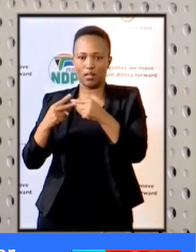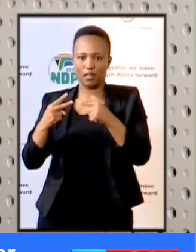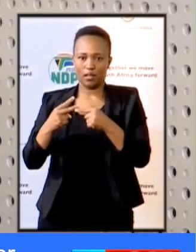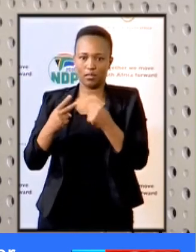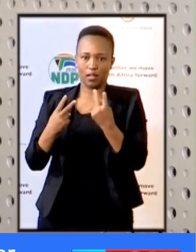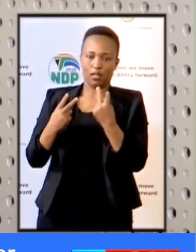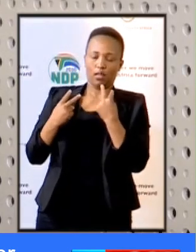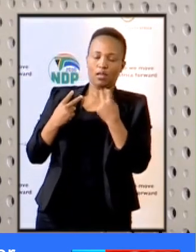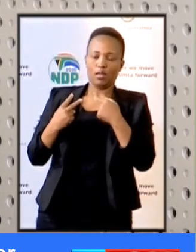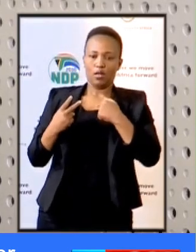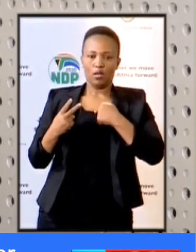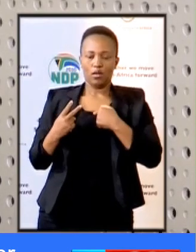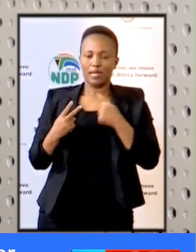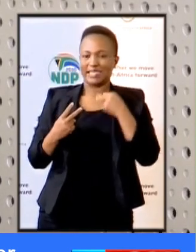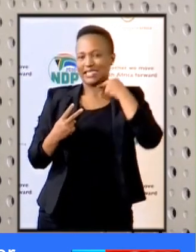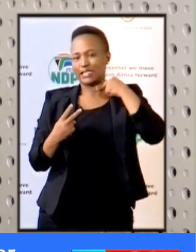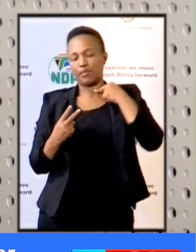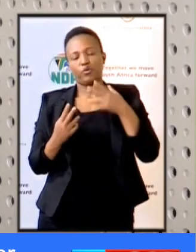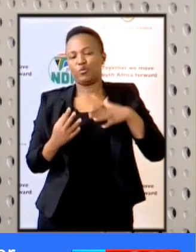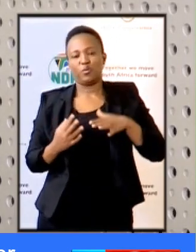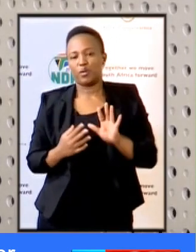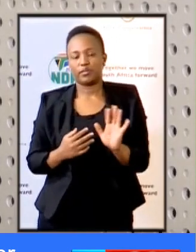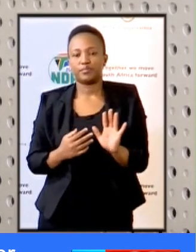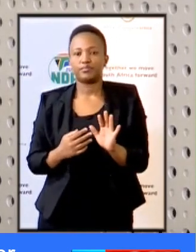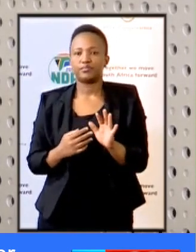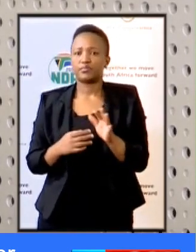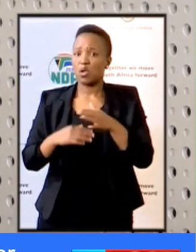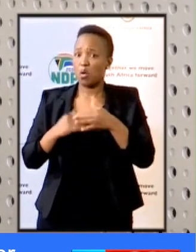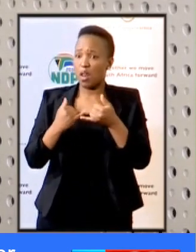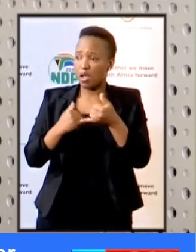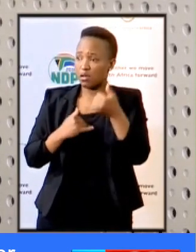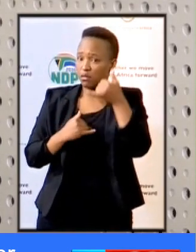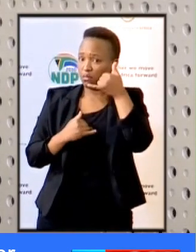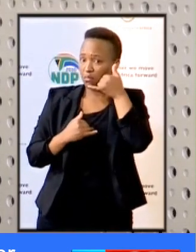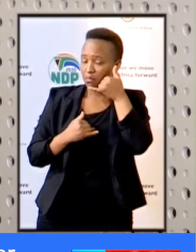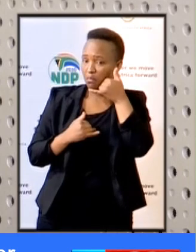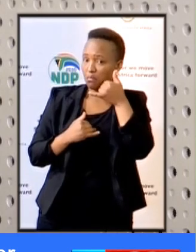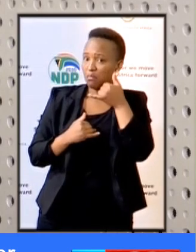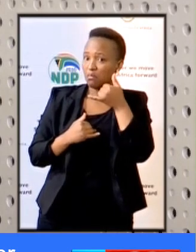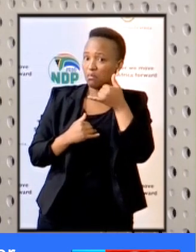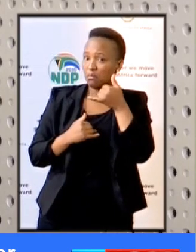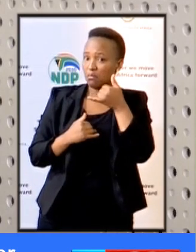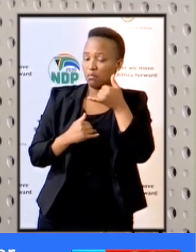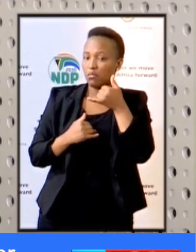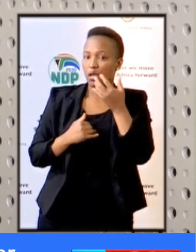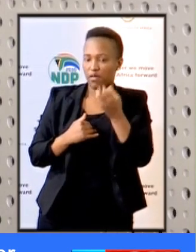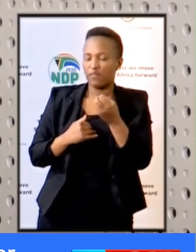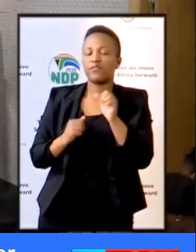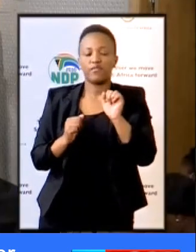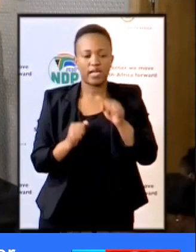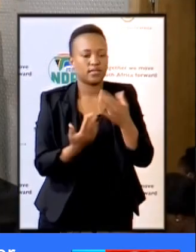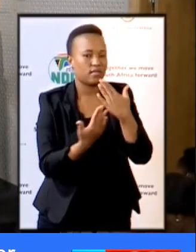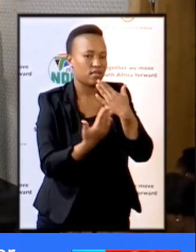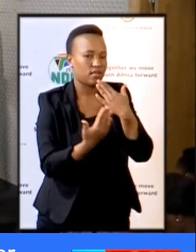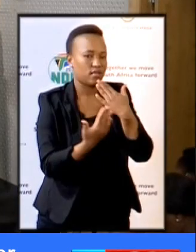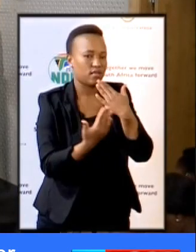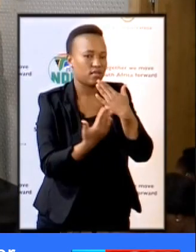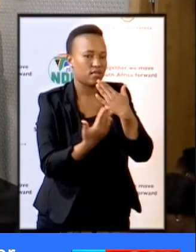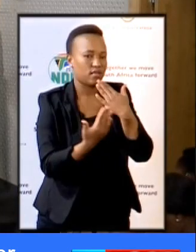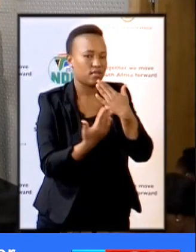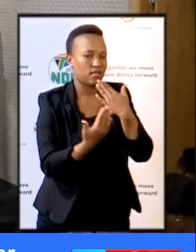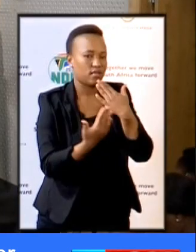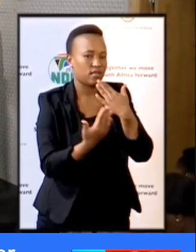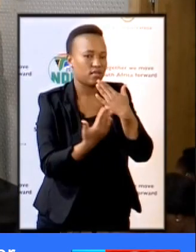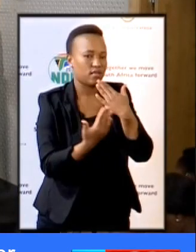we get the online callers to come in? Thank you very much, Minister. The first call.